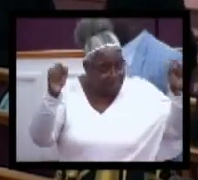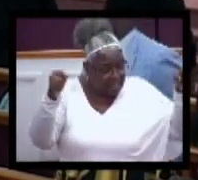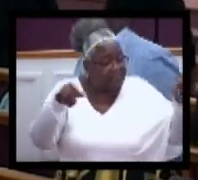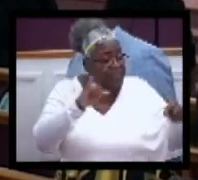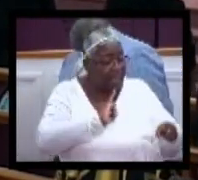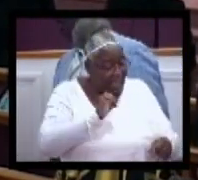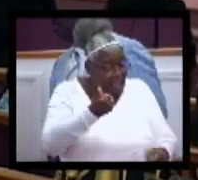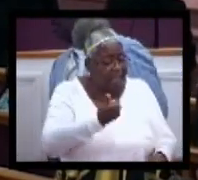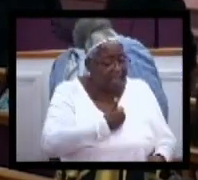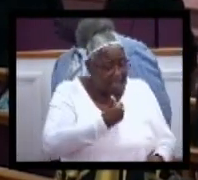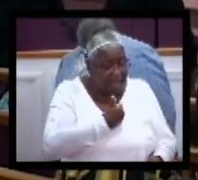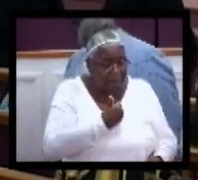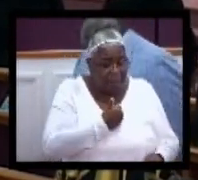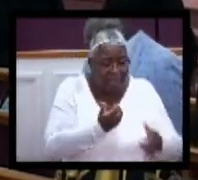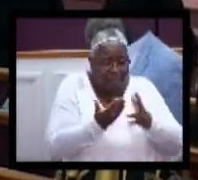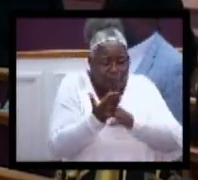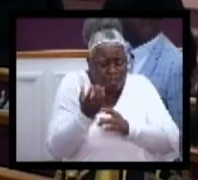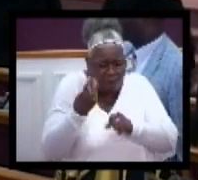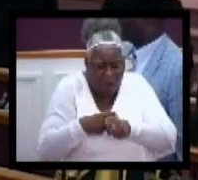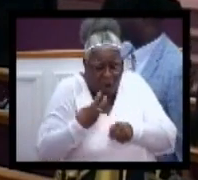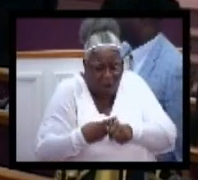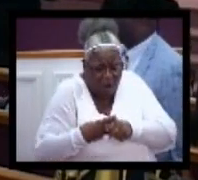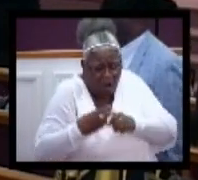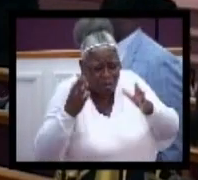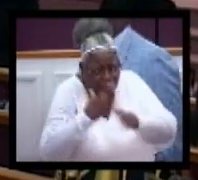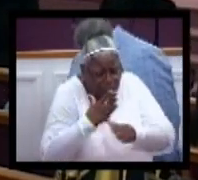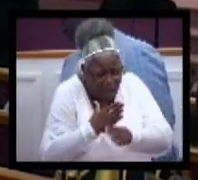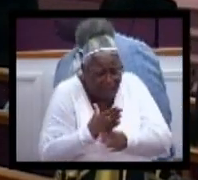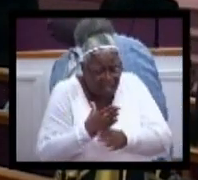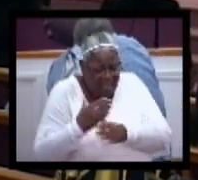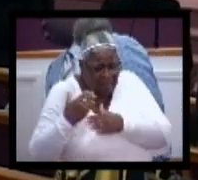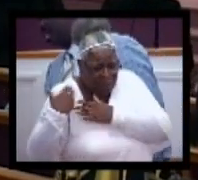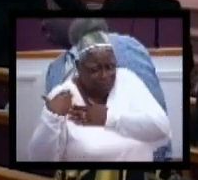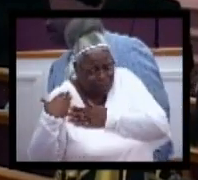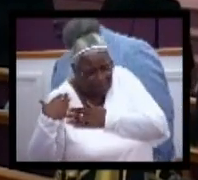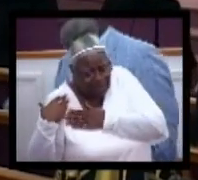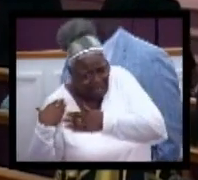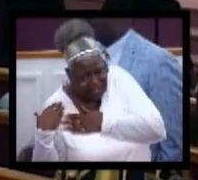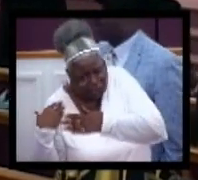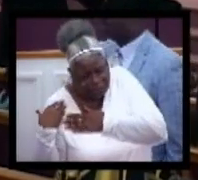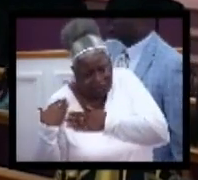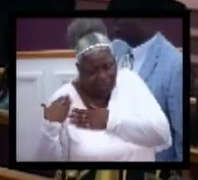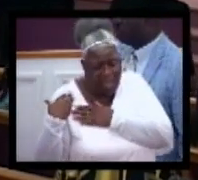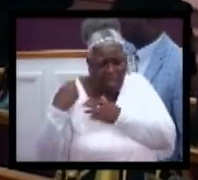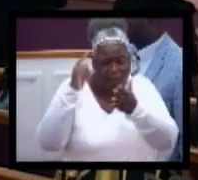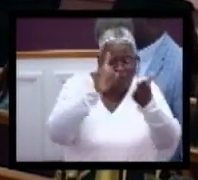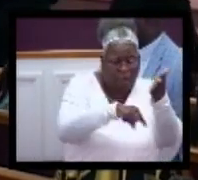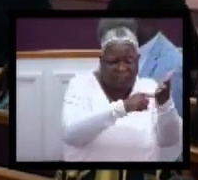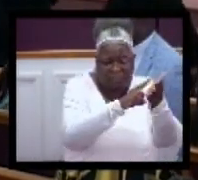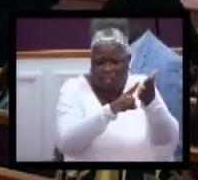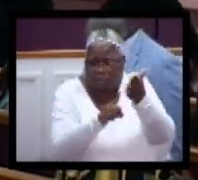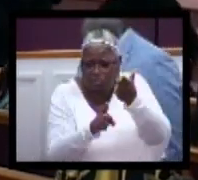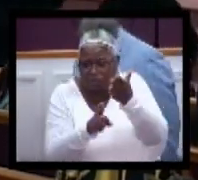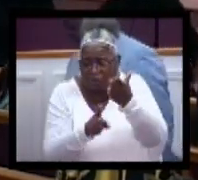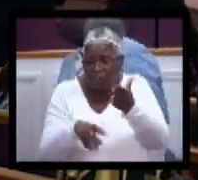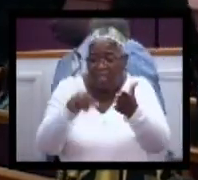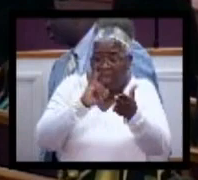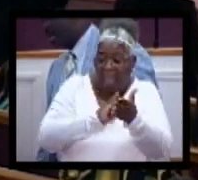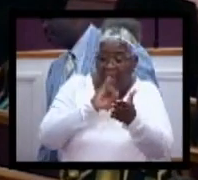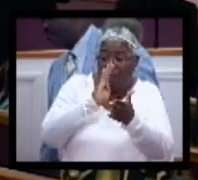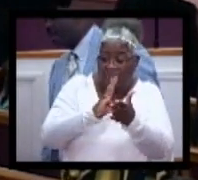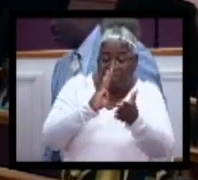I am, through hard trials, tribulation, persecution, I'll